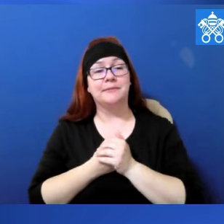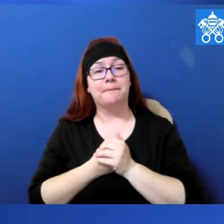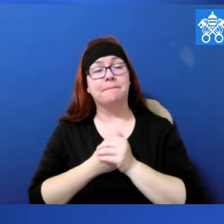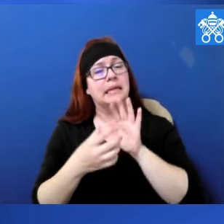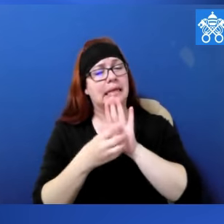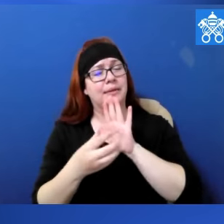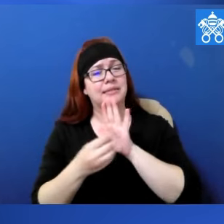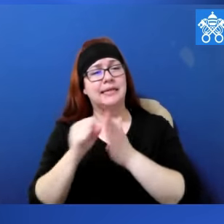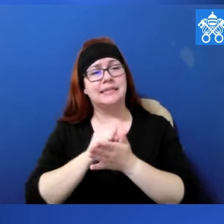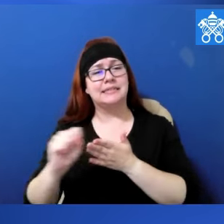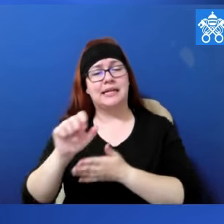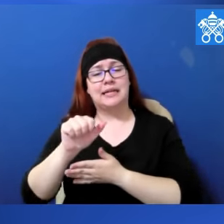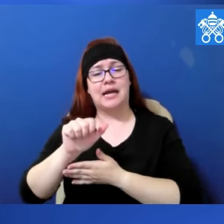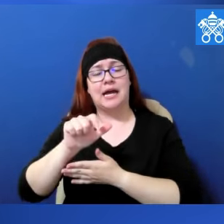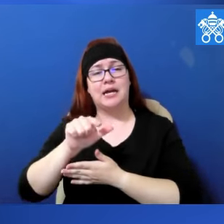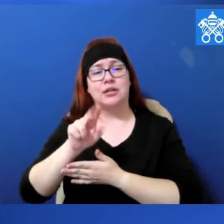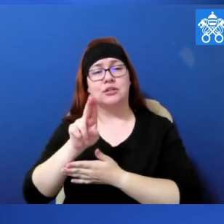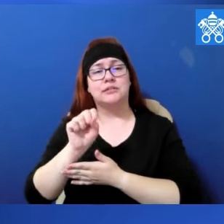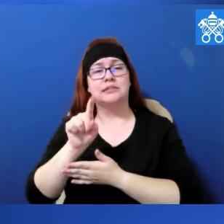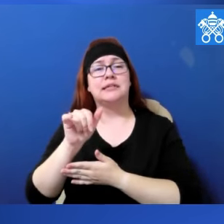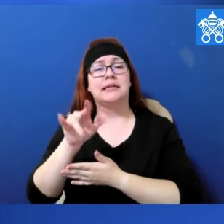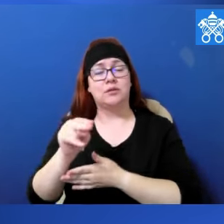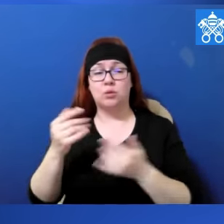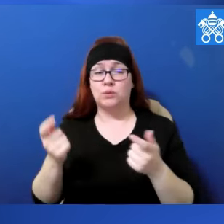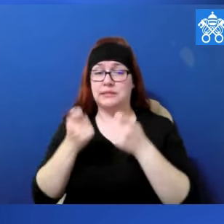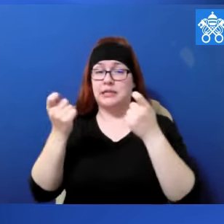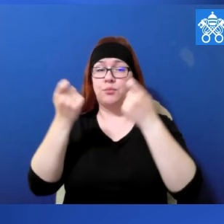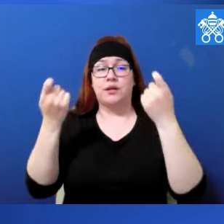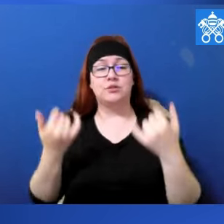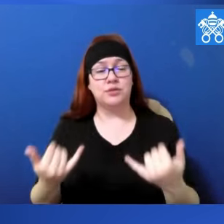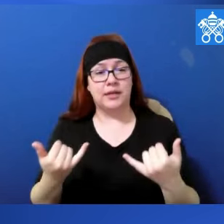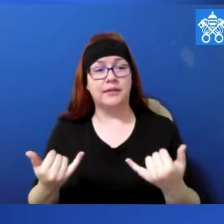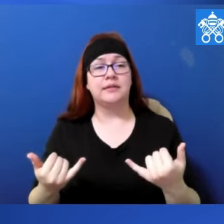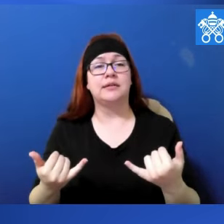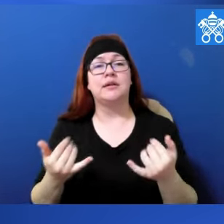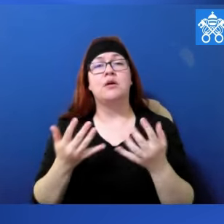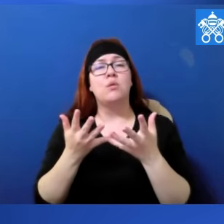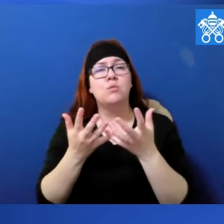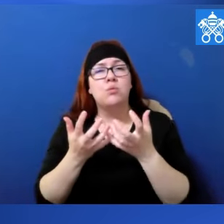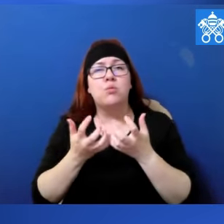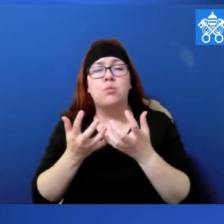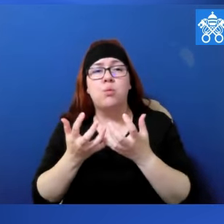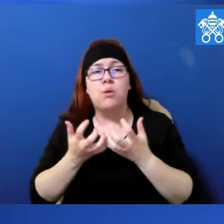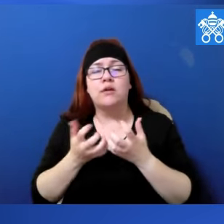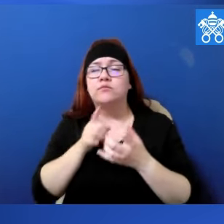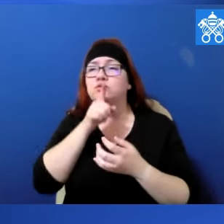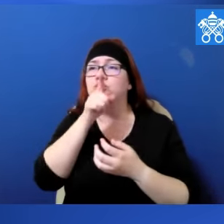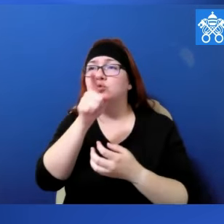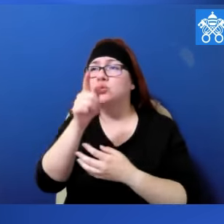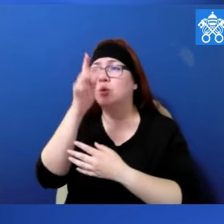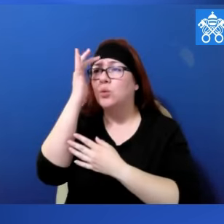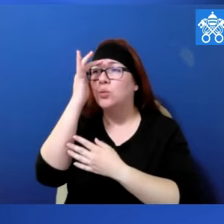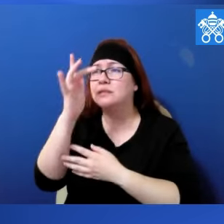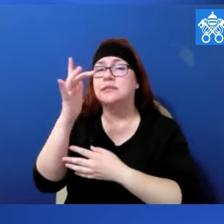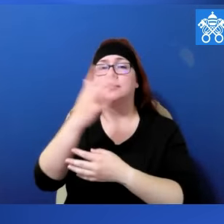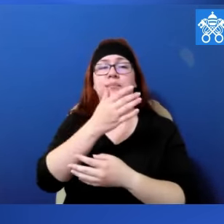In imitating St. Augustine, whose liturgical memorial we celebrate today, be thirsty for